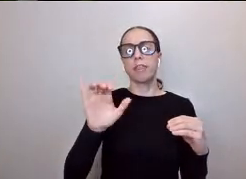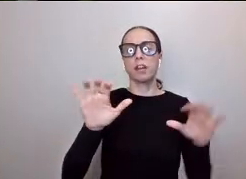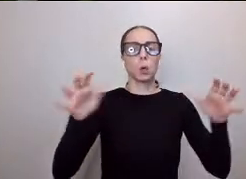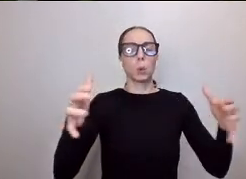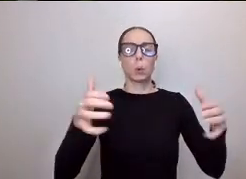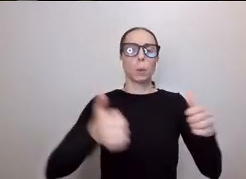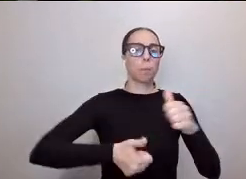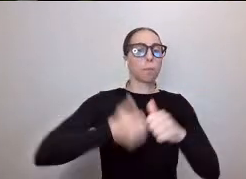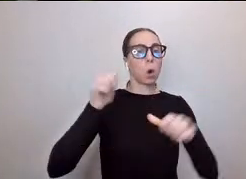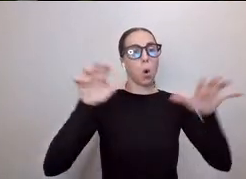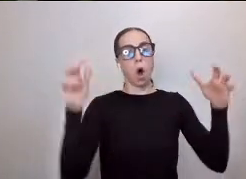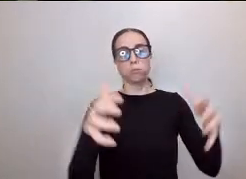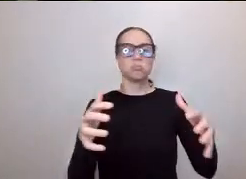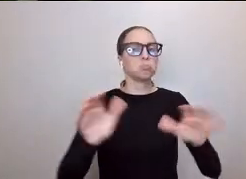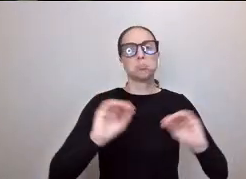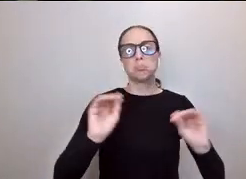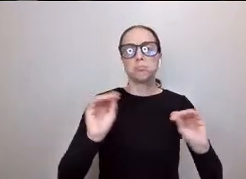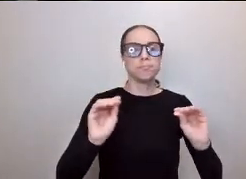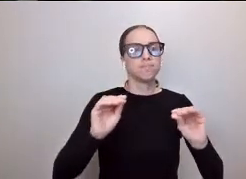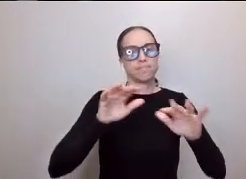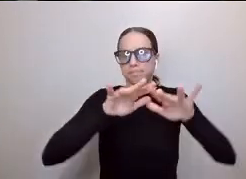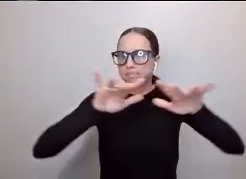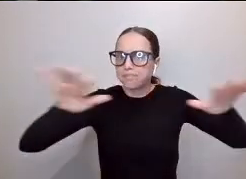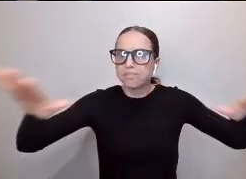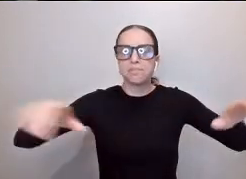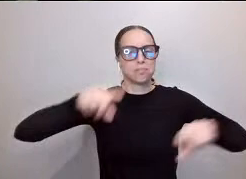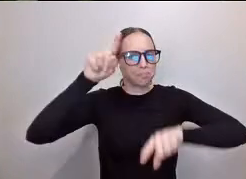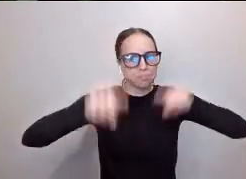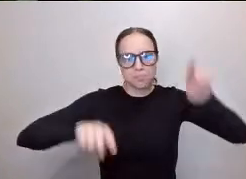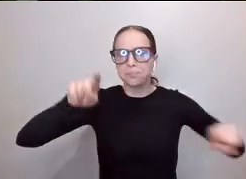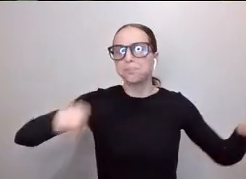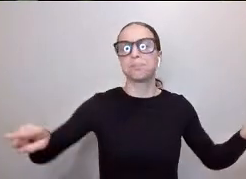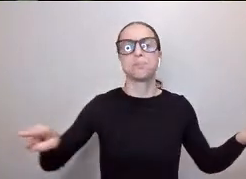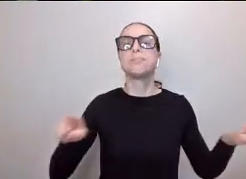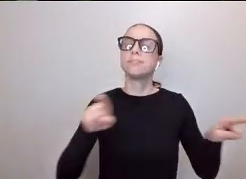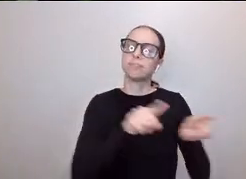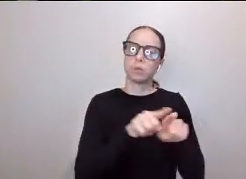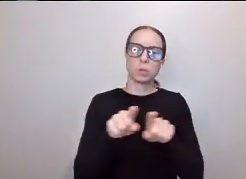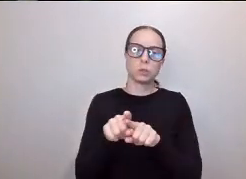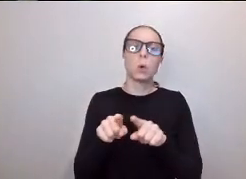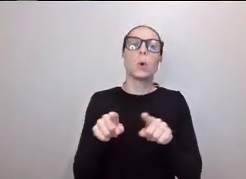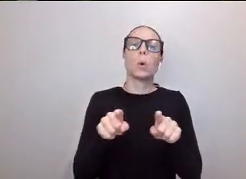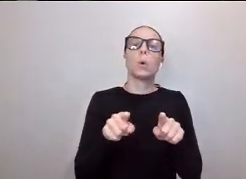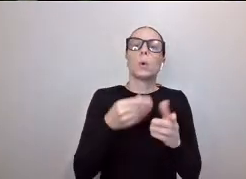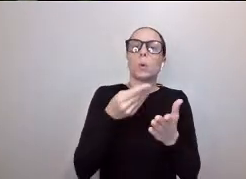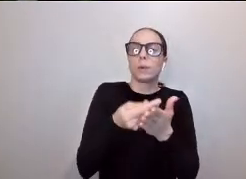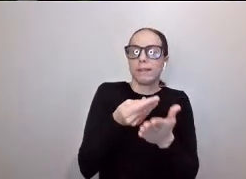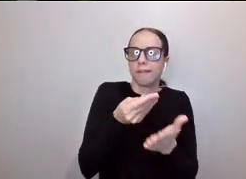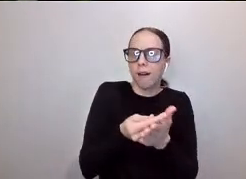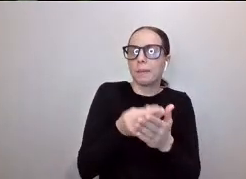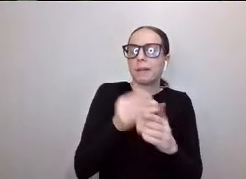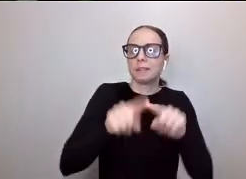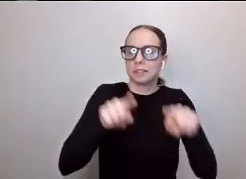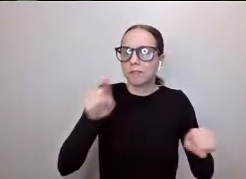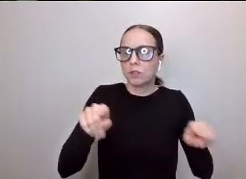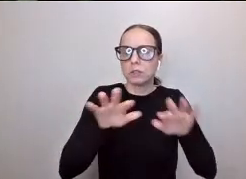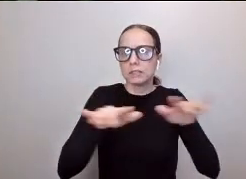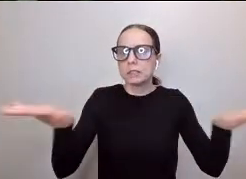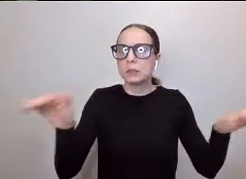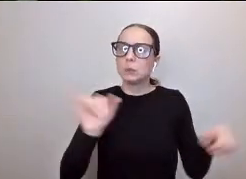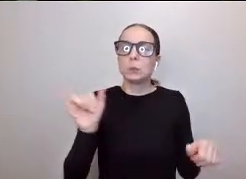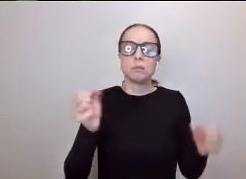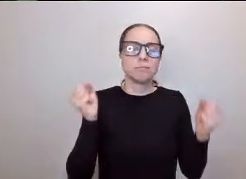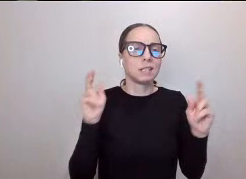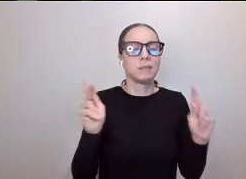diverse community as well. With that, a lot of folks have different lived experiences. And so folks